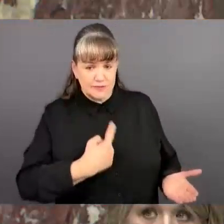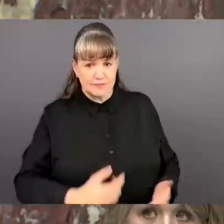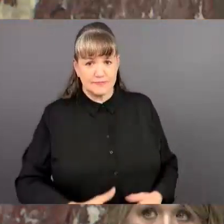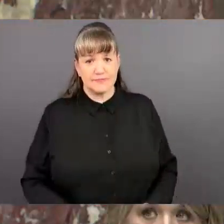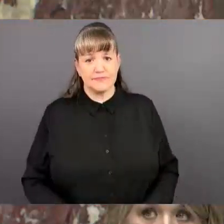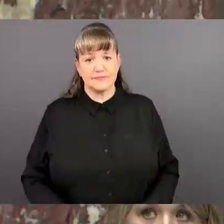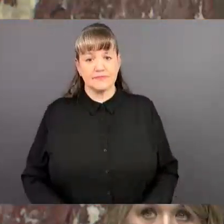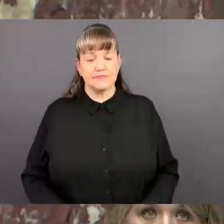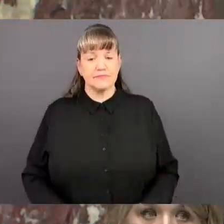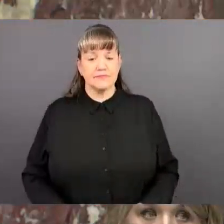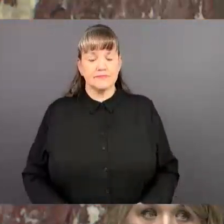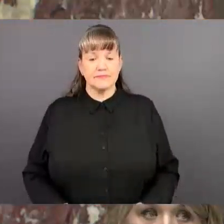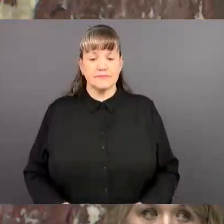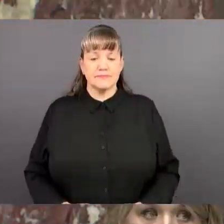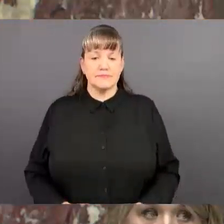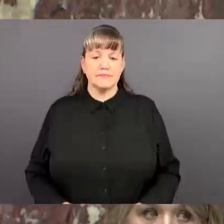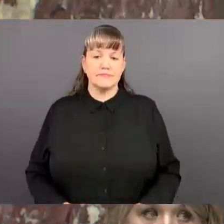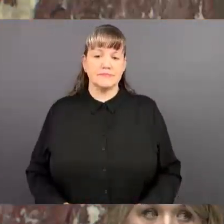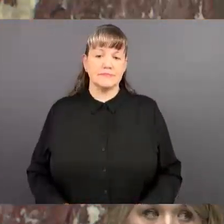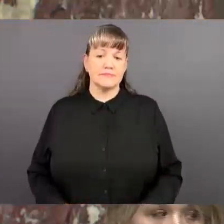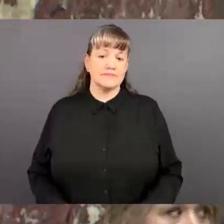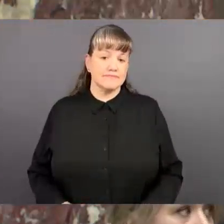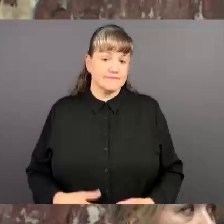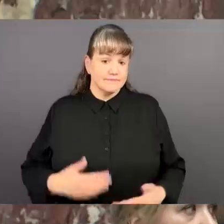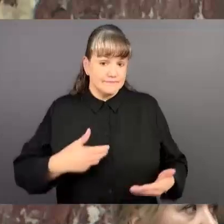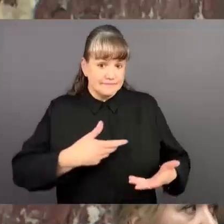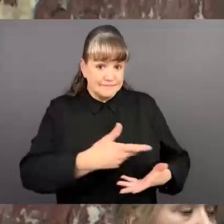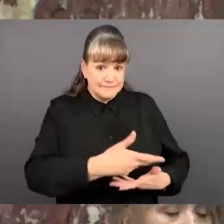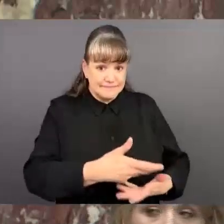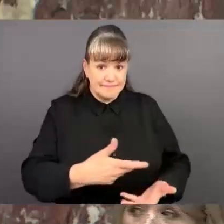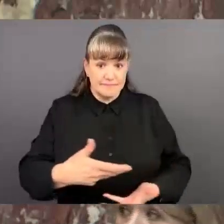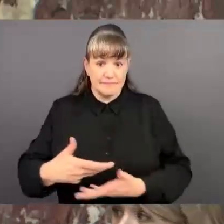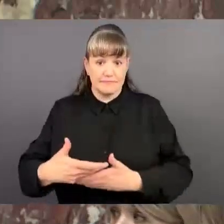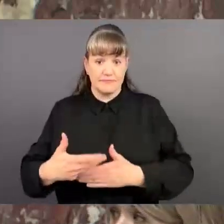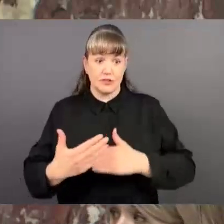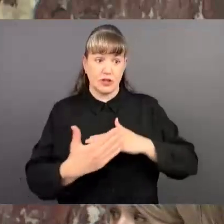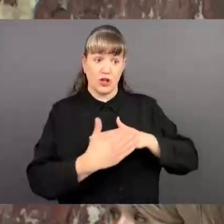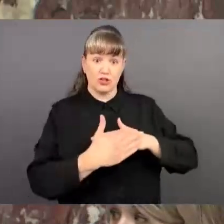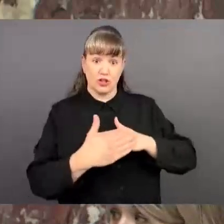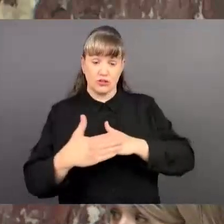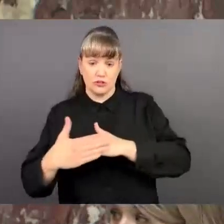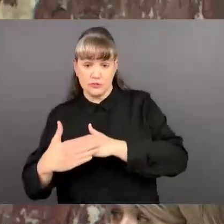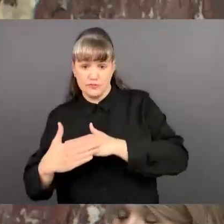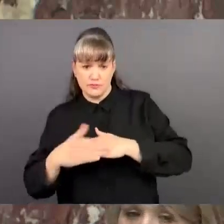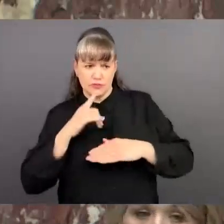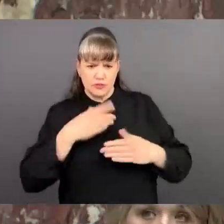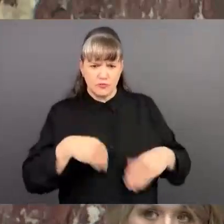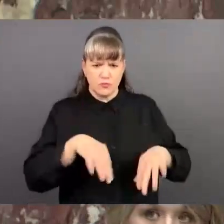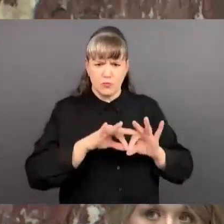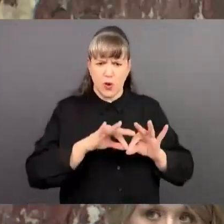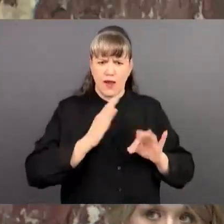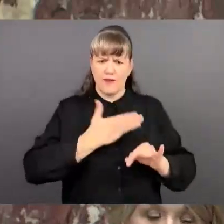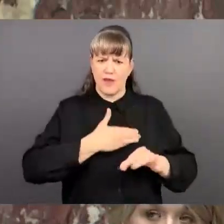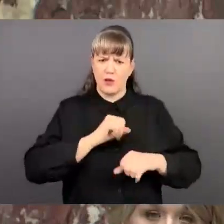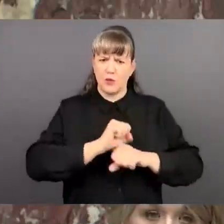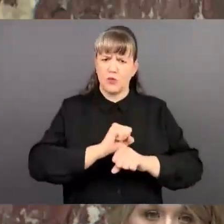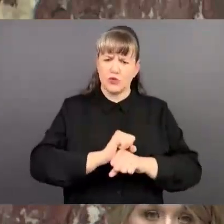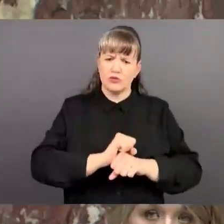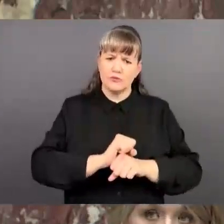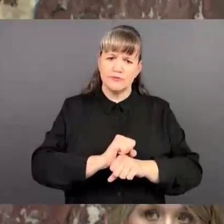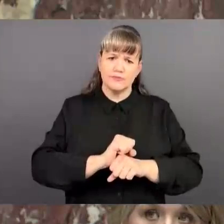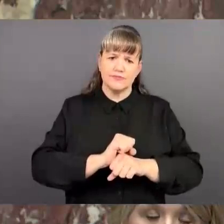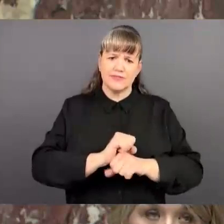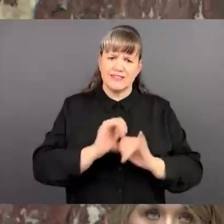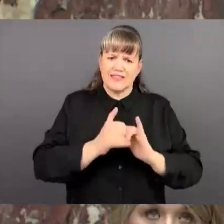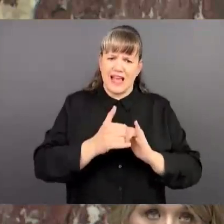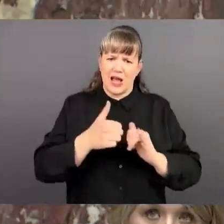consultation are important pieces of how we do all of our work here, because we know that's how we get to success, is in partnership, and it continues